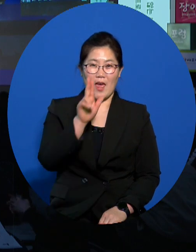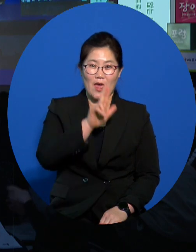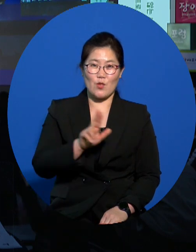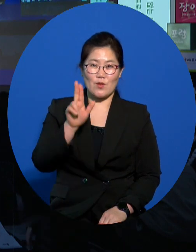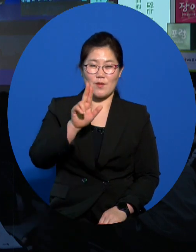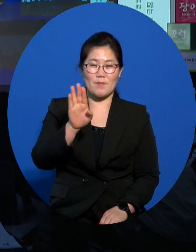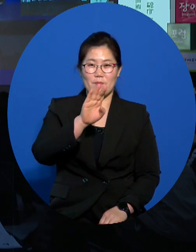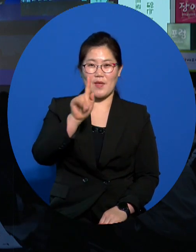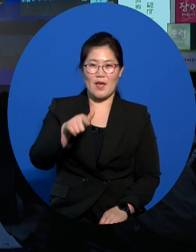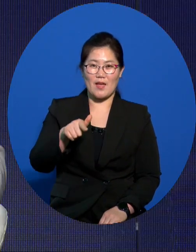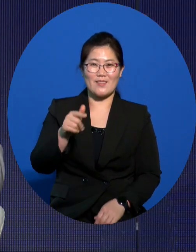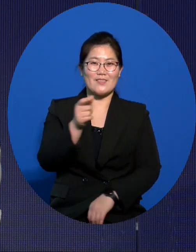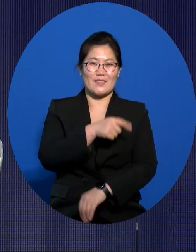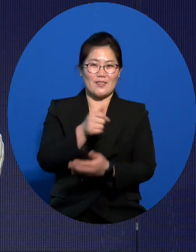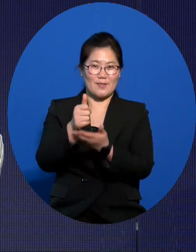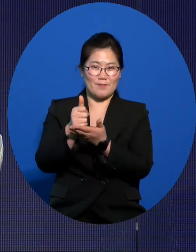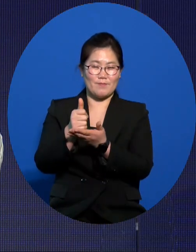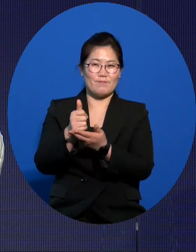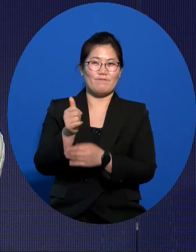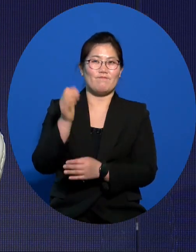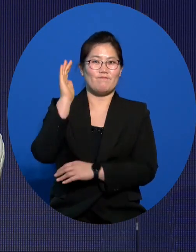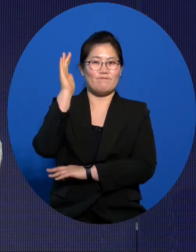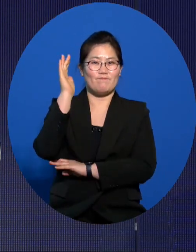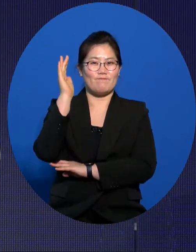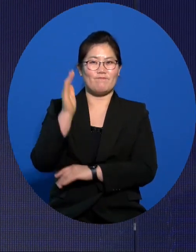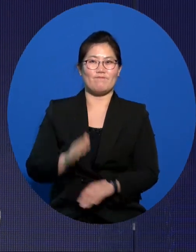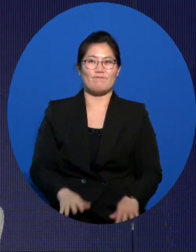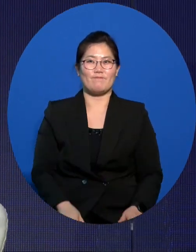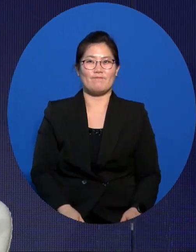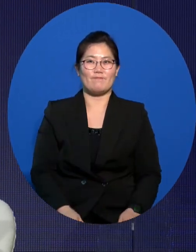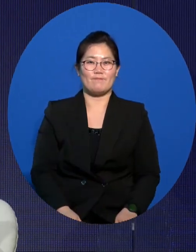Next is CEO Park Won-jin.